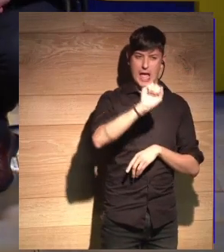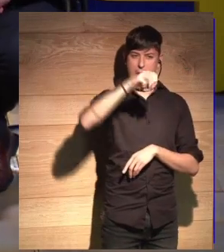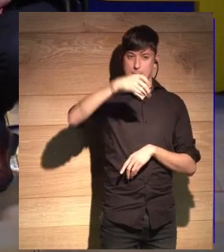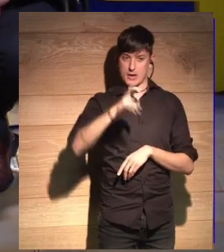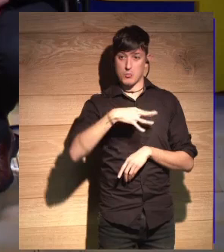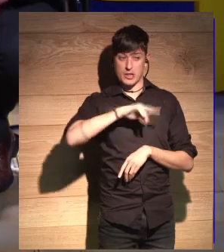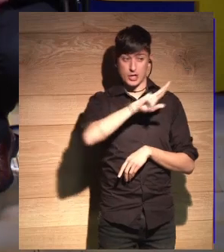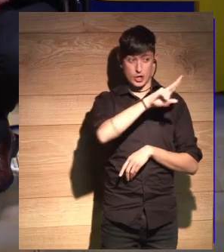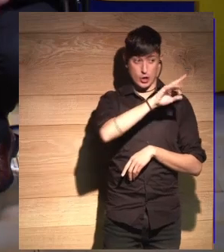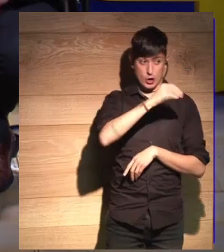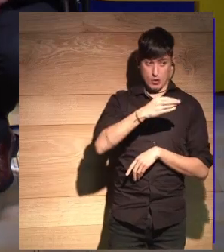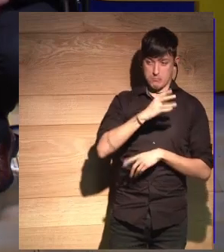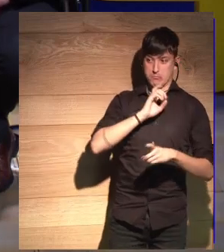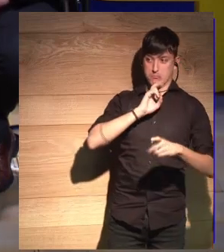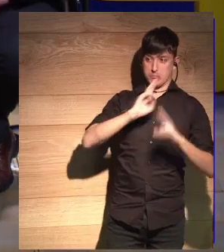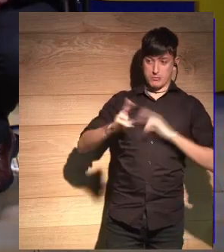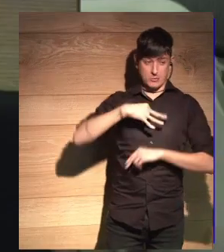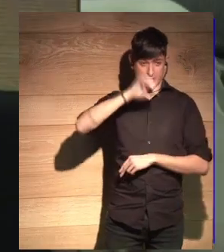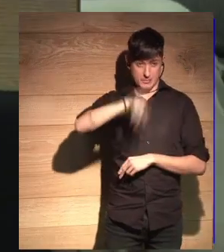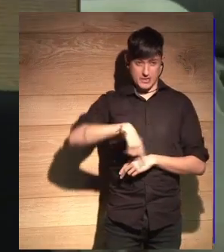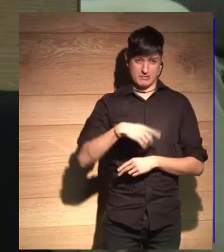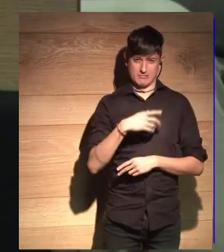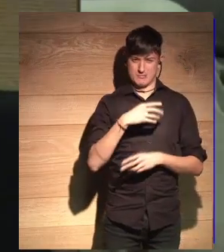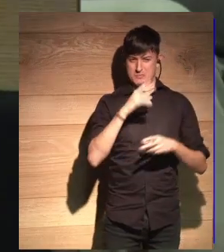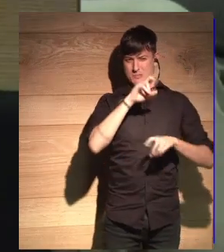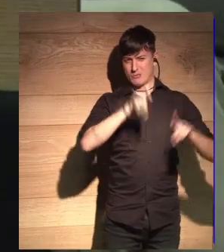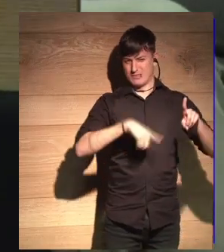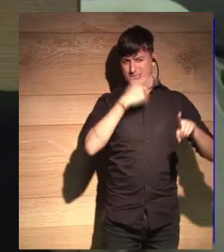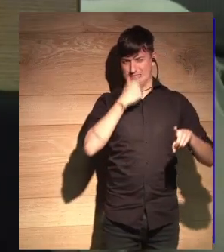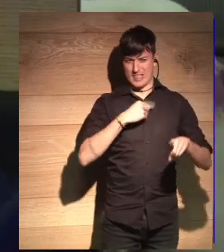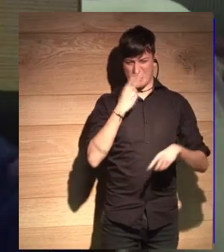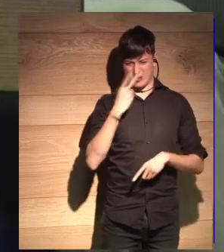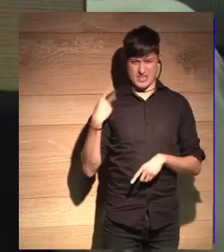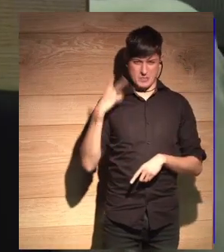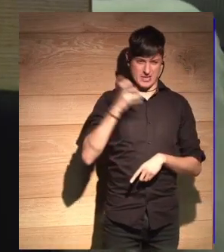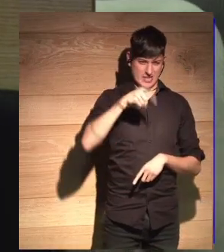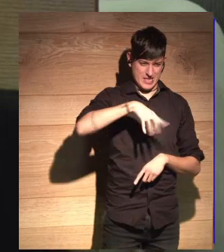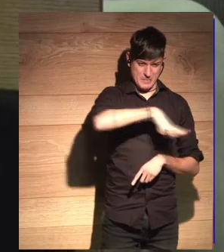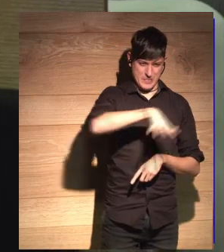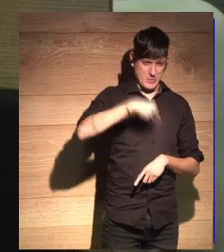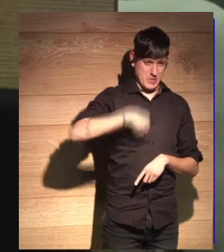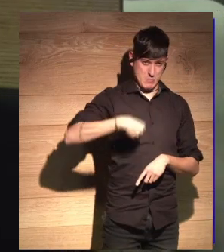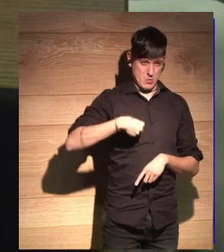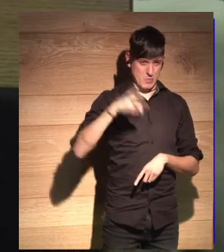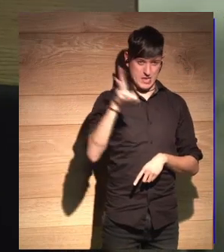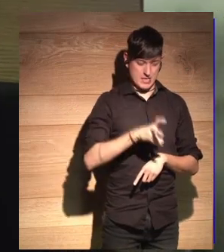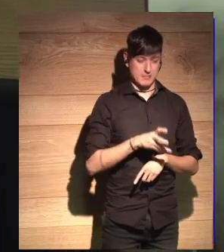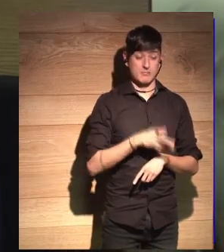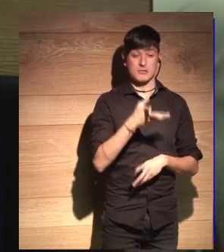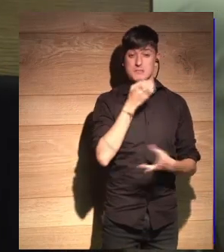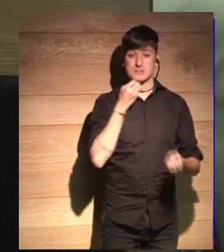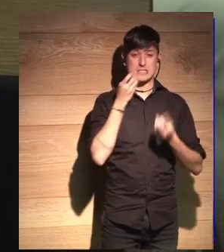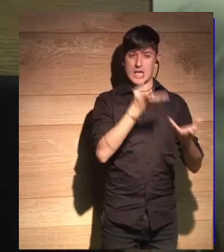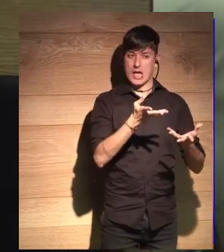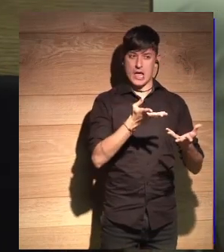perhaps Rob could answer it as well. It is a very simple question. 2 years ago, when you visited Madrid, 2 years ago in this